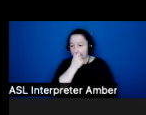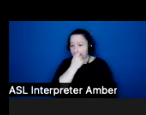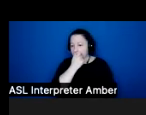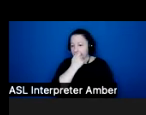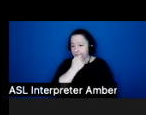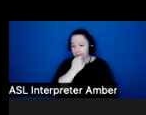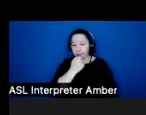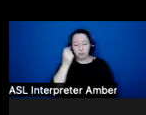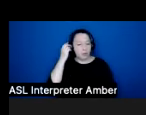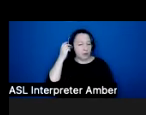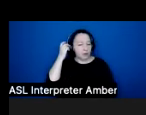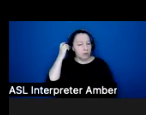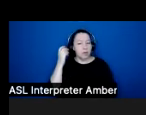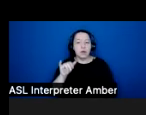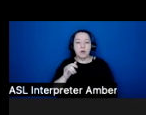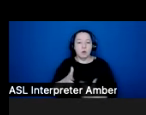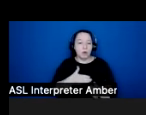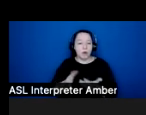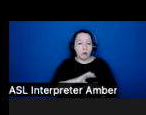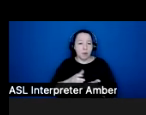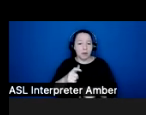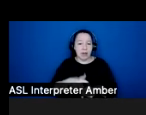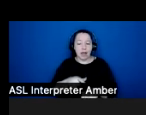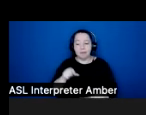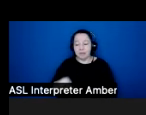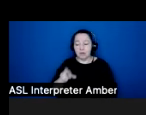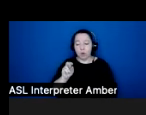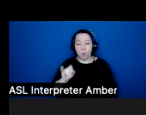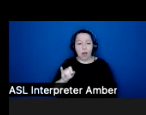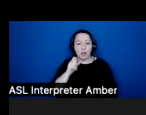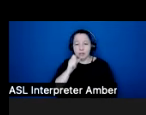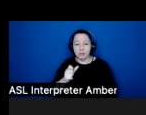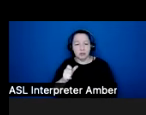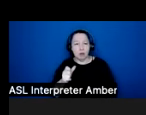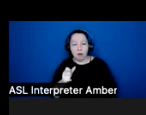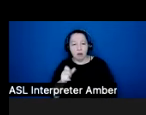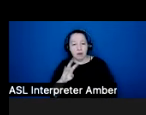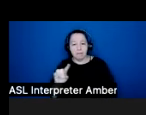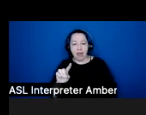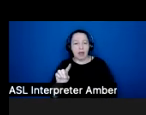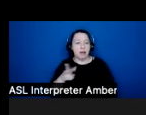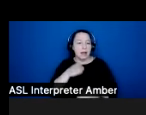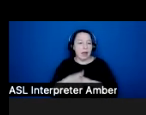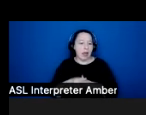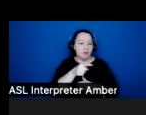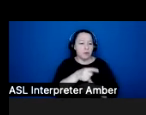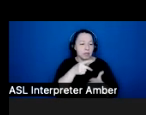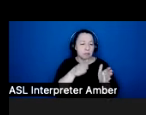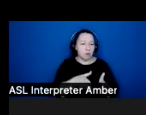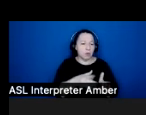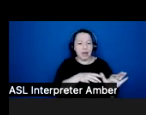that the release of information will be no longer good after they have, you know, not been in the program for so